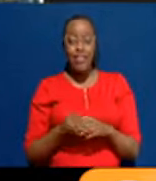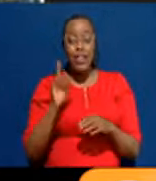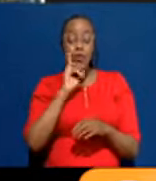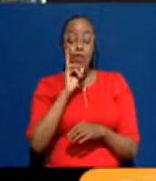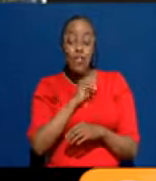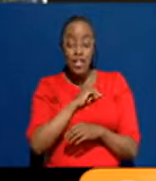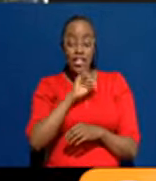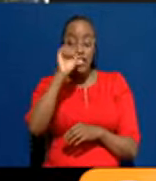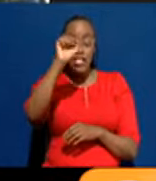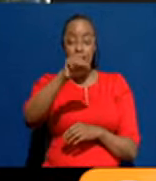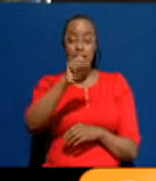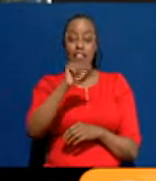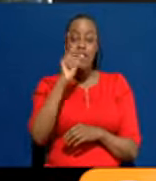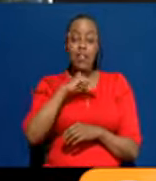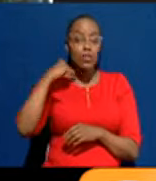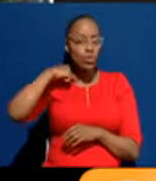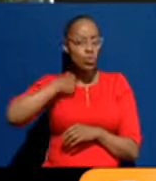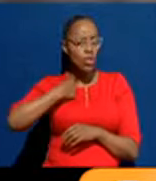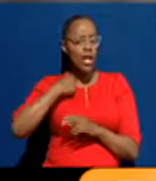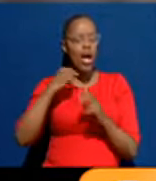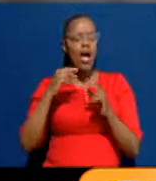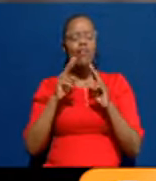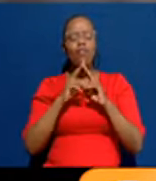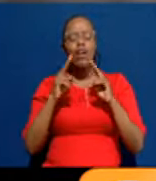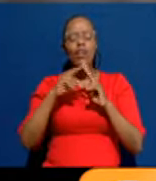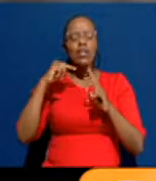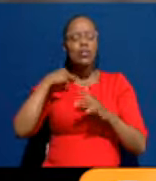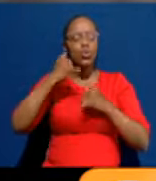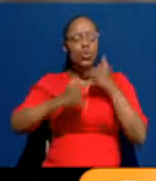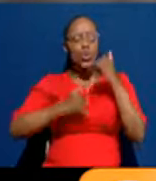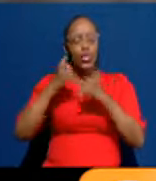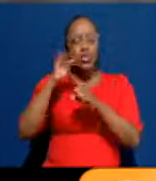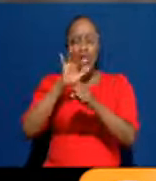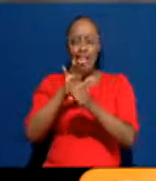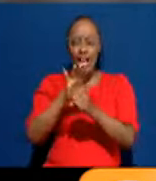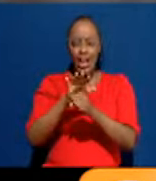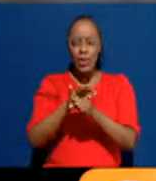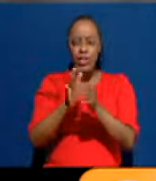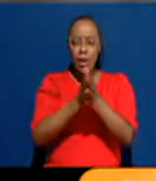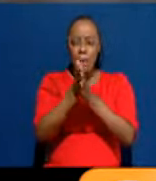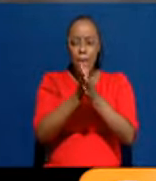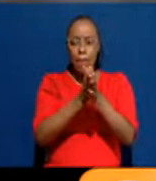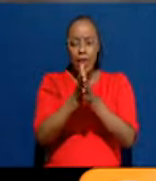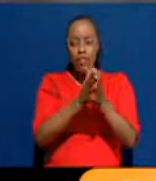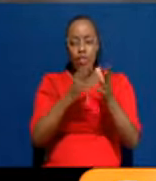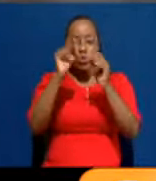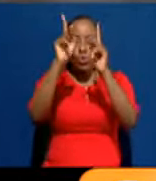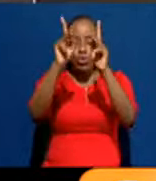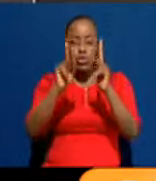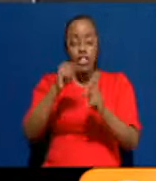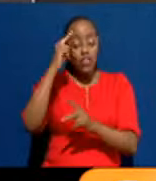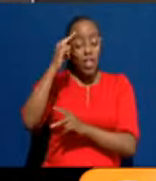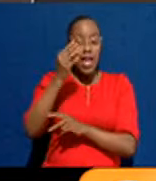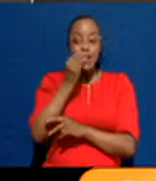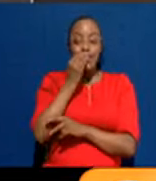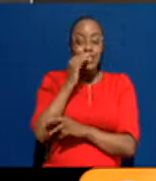Ulimaliza? Yeah, nilimaliza. Ilikuwa tamu? Ilikuwa tamu. I enjoyed. Nice. I was looking forward to go to Kisumu for that fish.